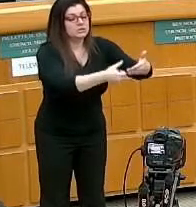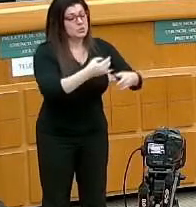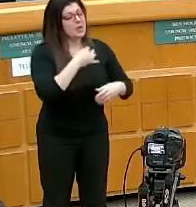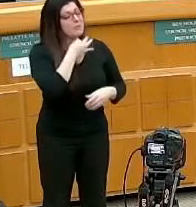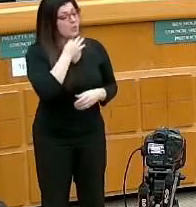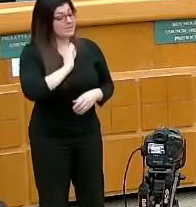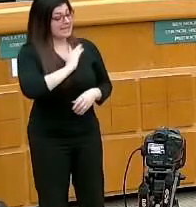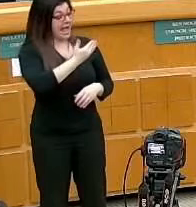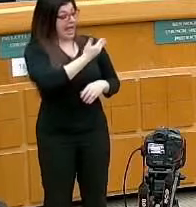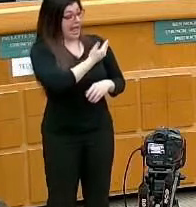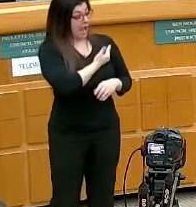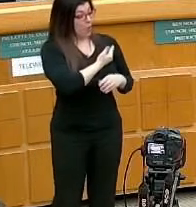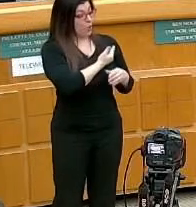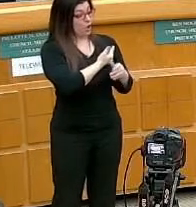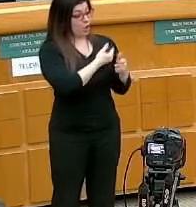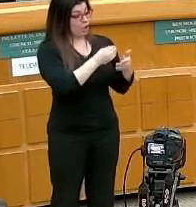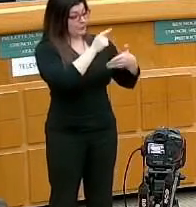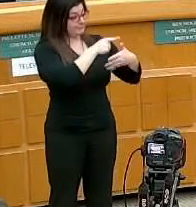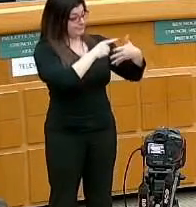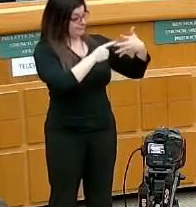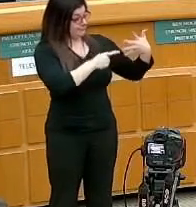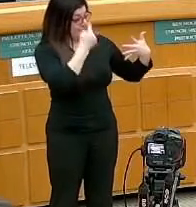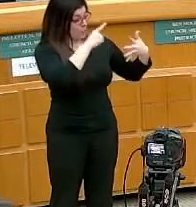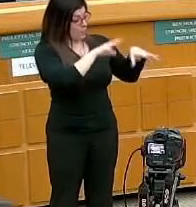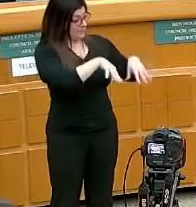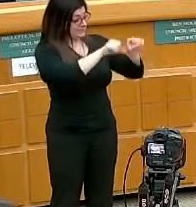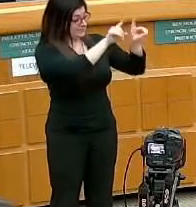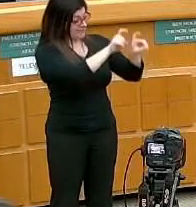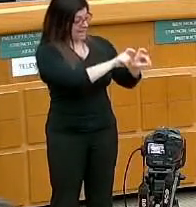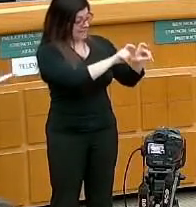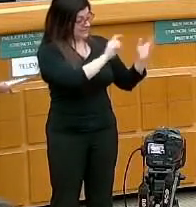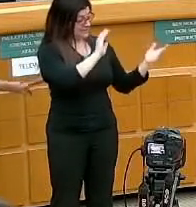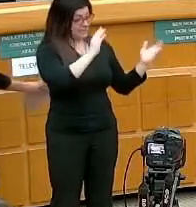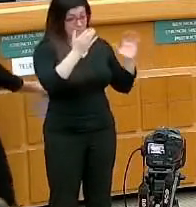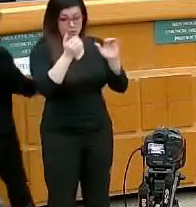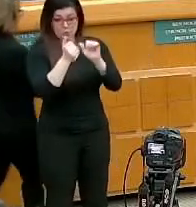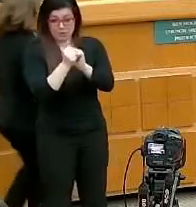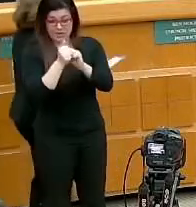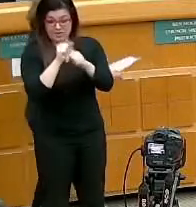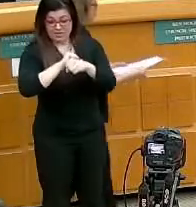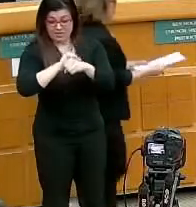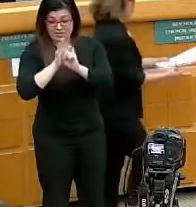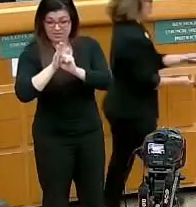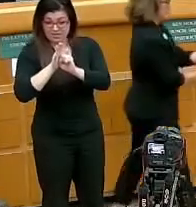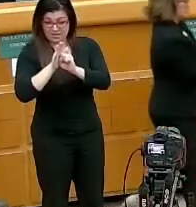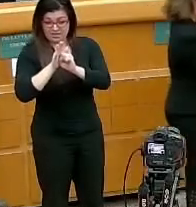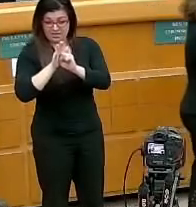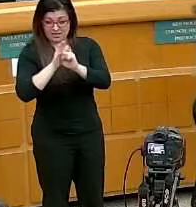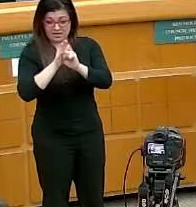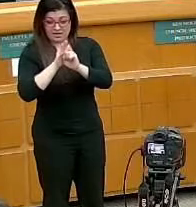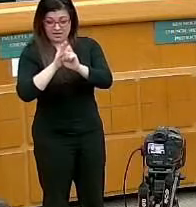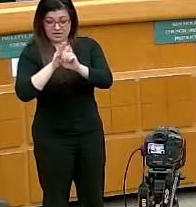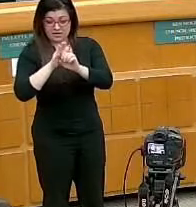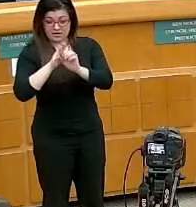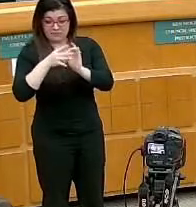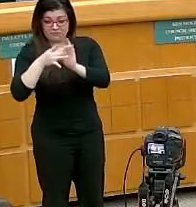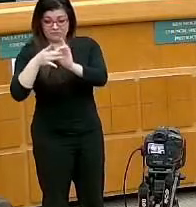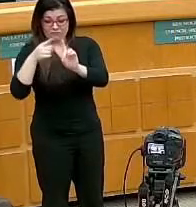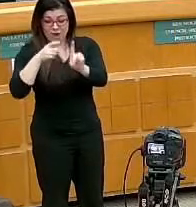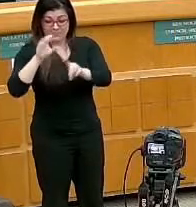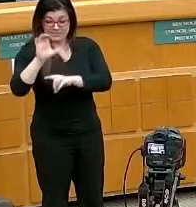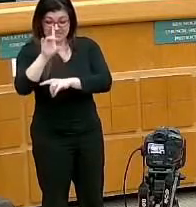our guidelines locally, given that the CDC does allow for that? Or are we still only